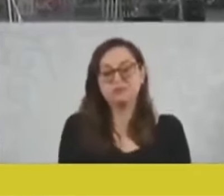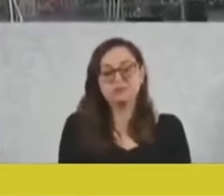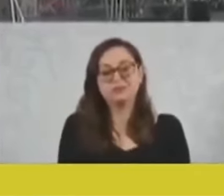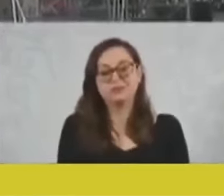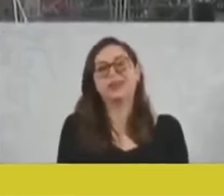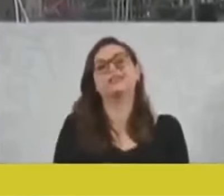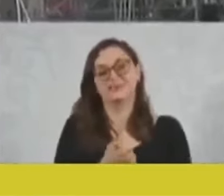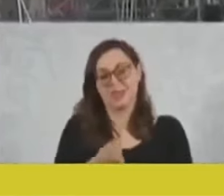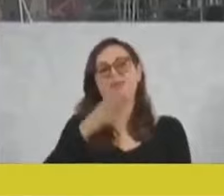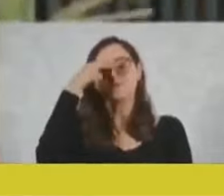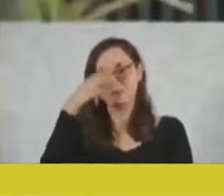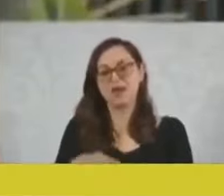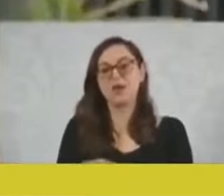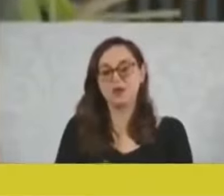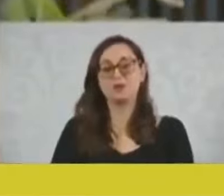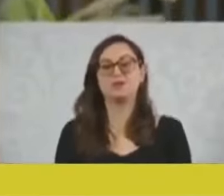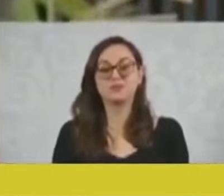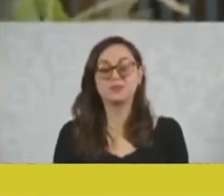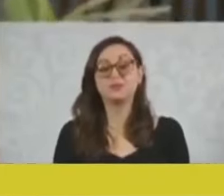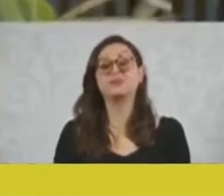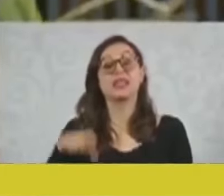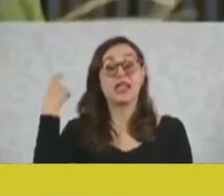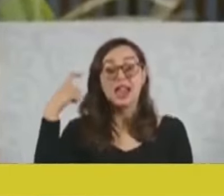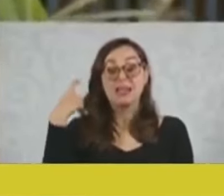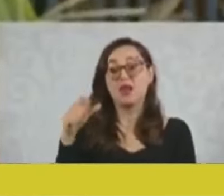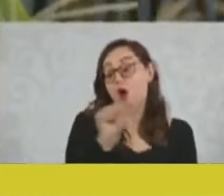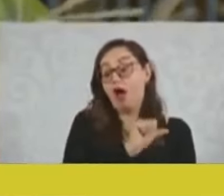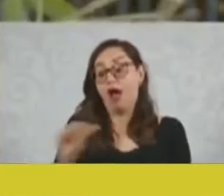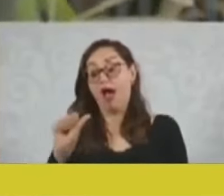build City of Mexico Carrera line.